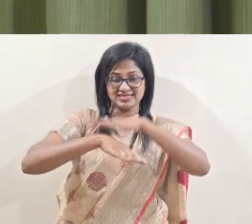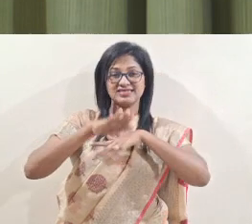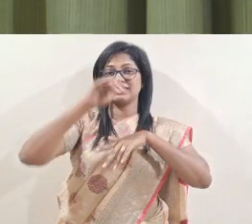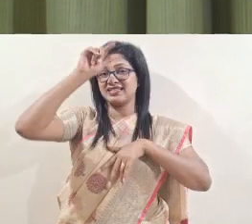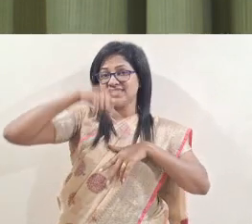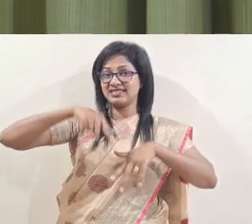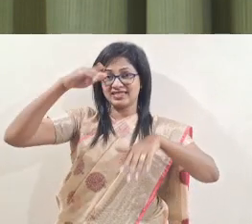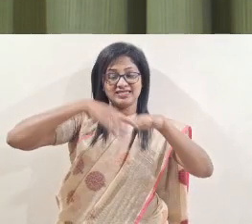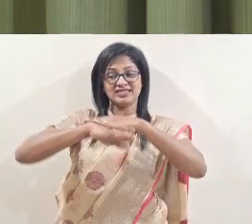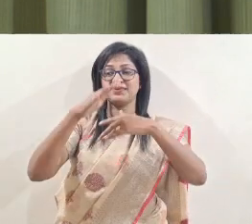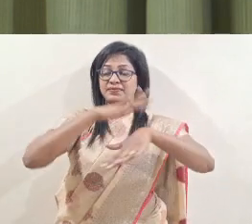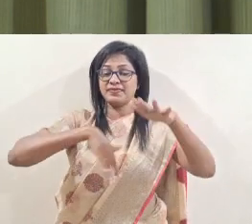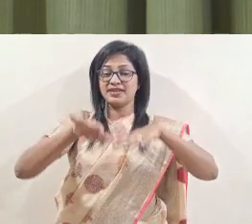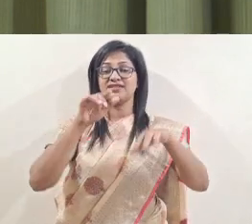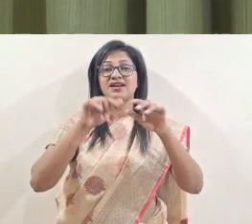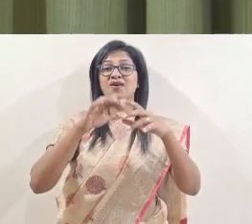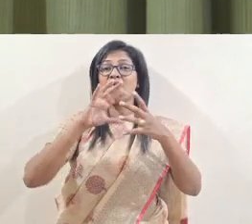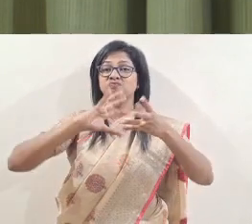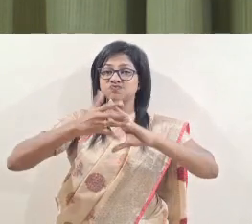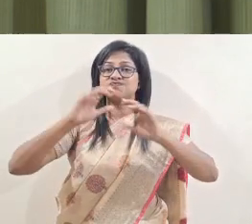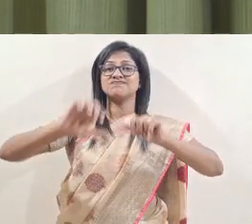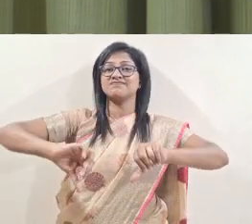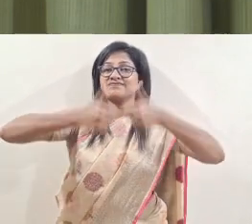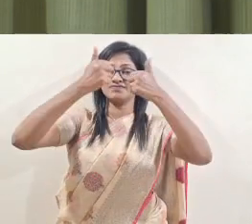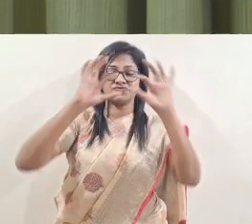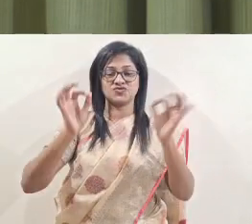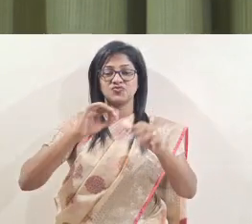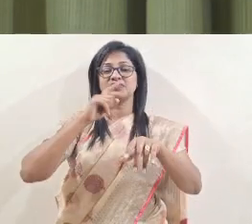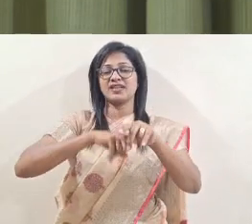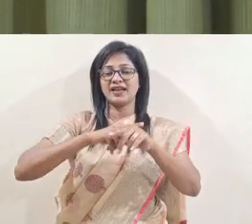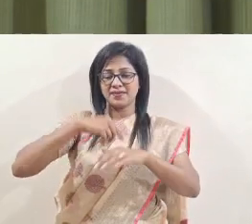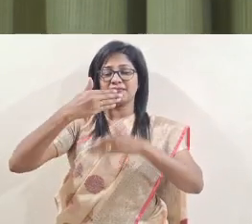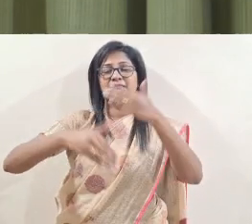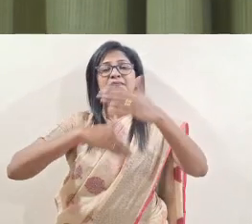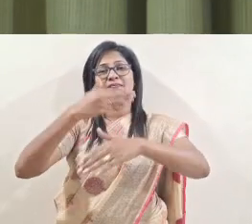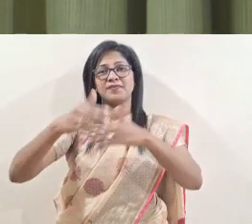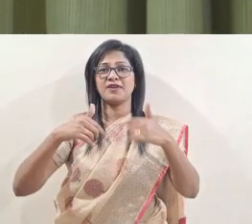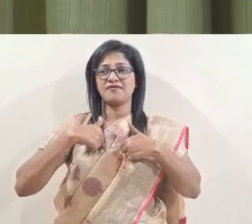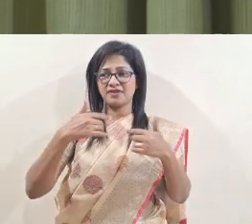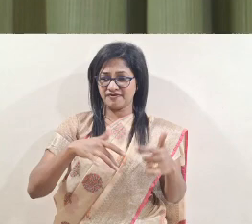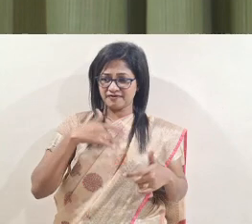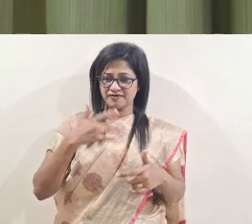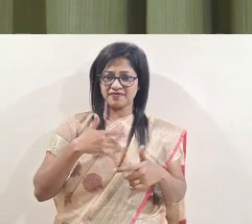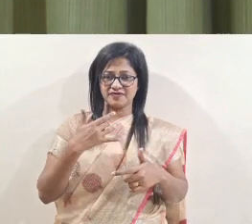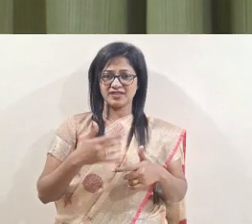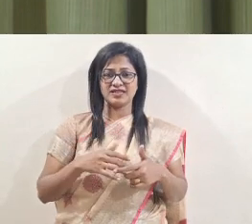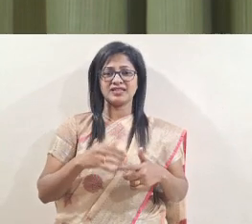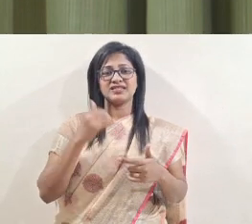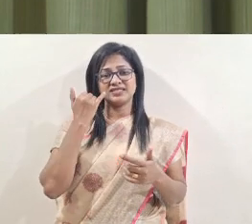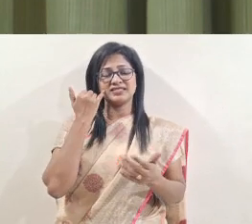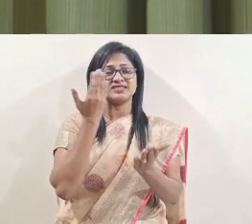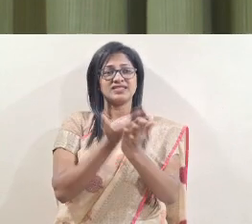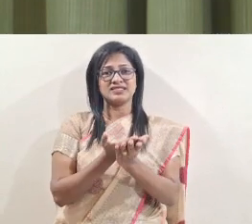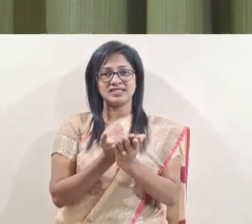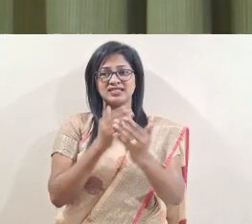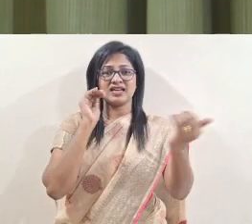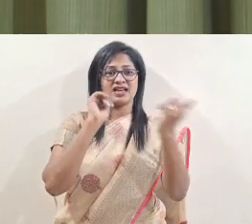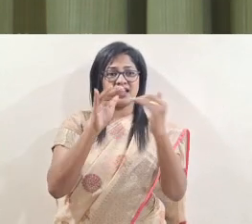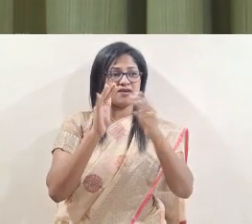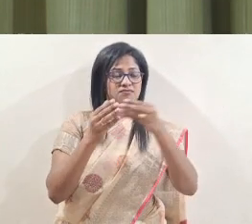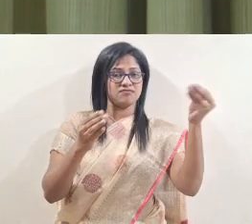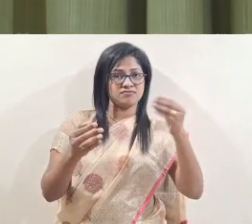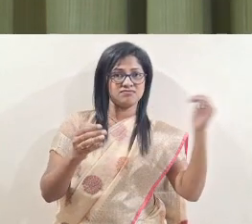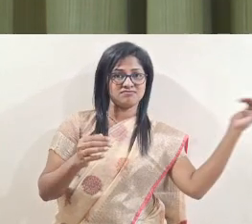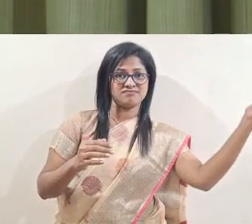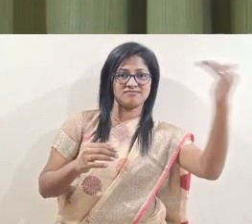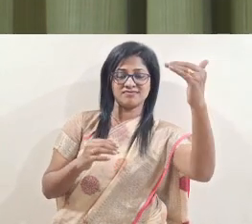not very, very productive. Over a period of time, we find we suggest a bypass, within no time there is another bypass